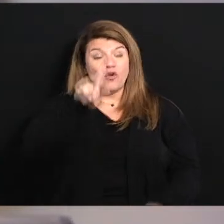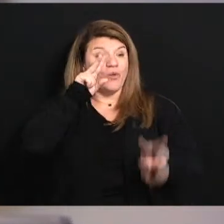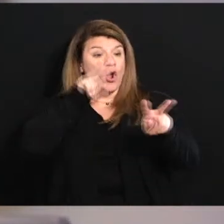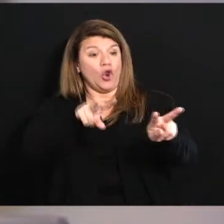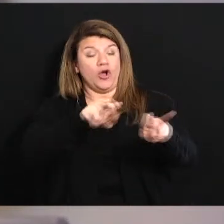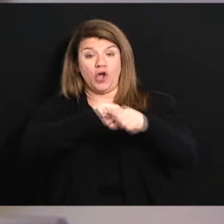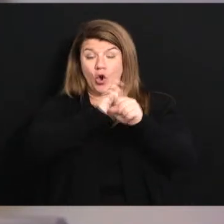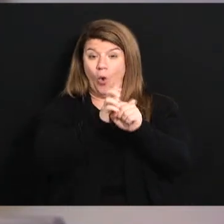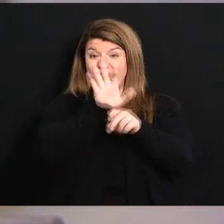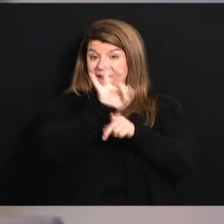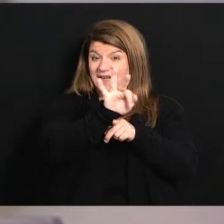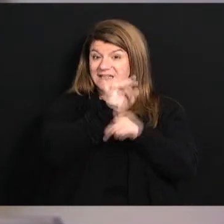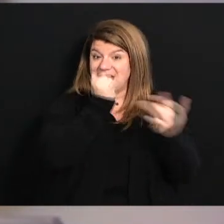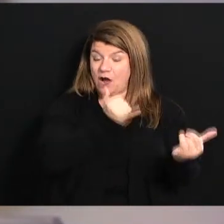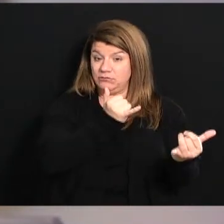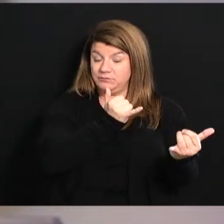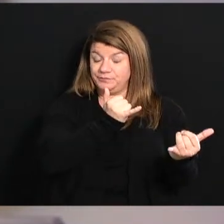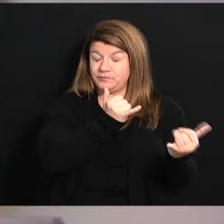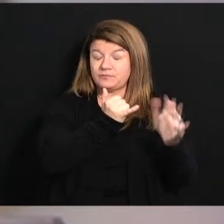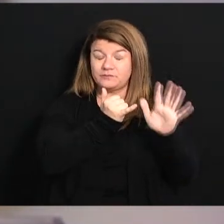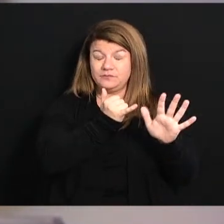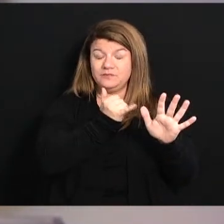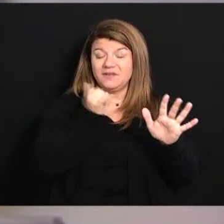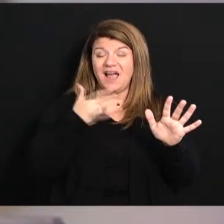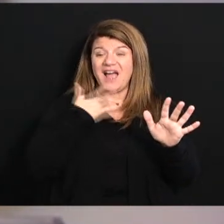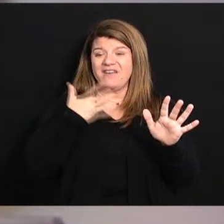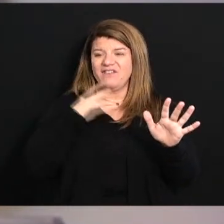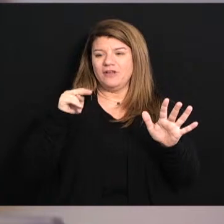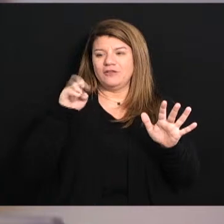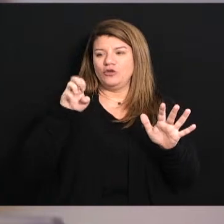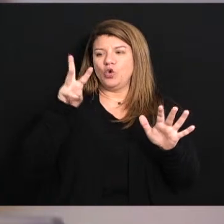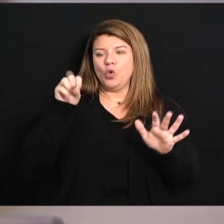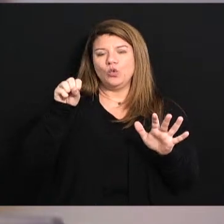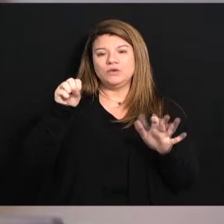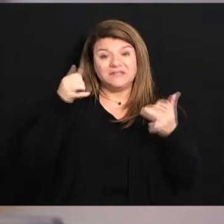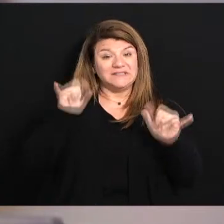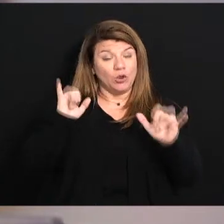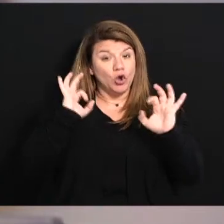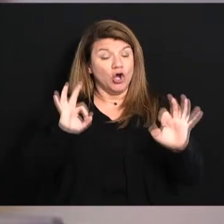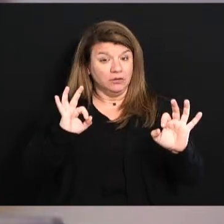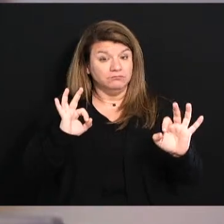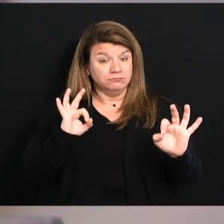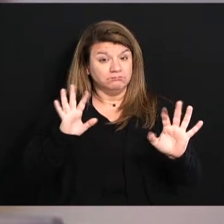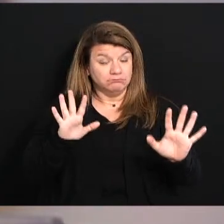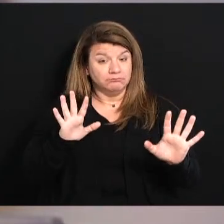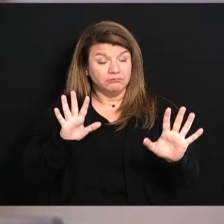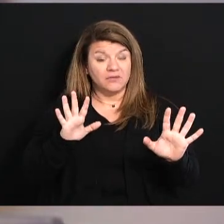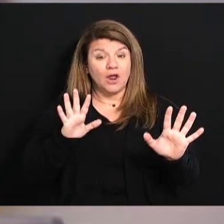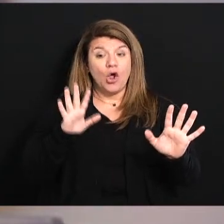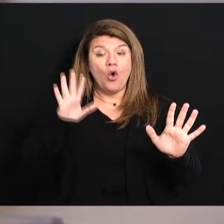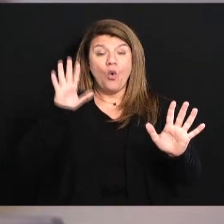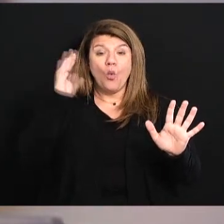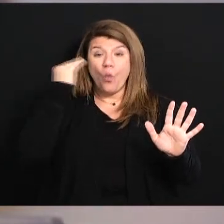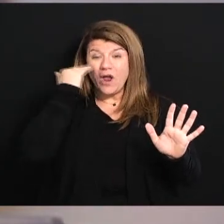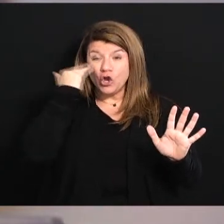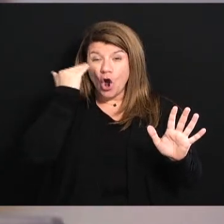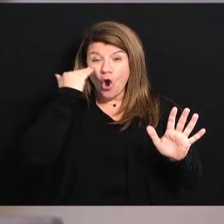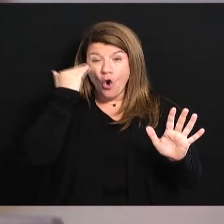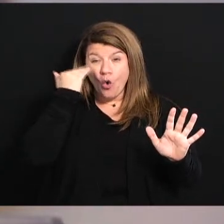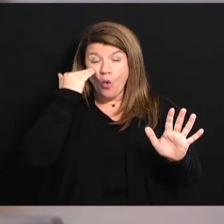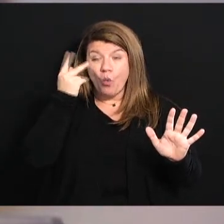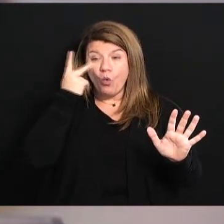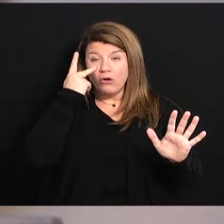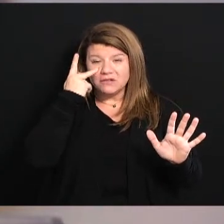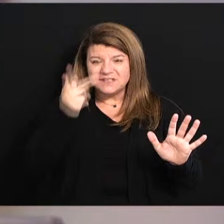with COVID-19, I think the news is overall still good. We know that, however, we are seeing